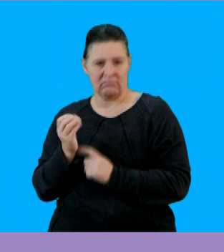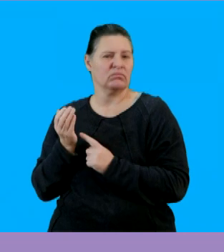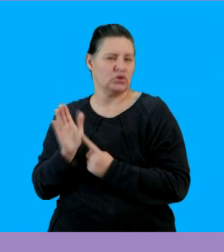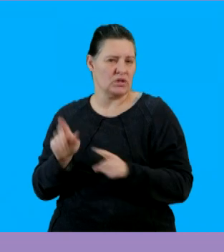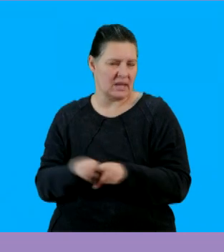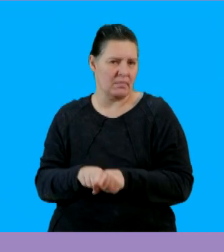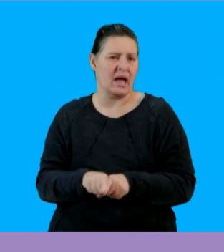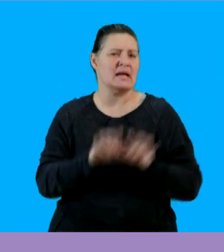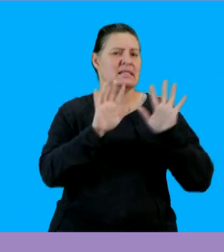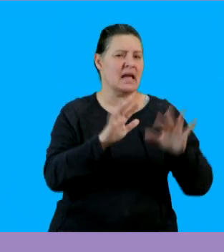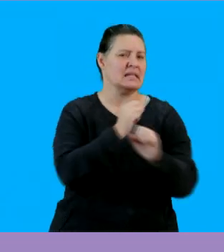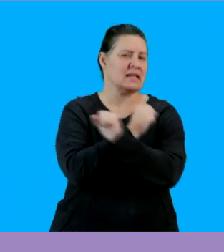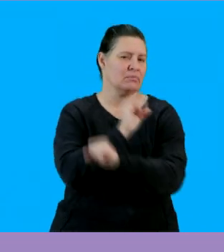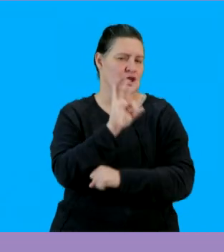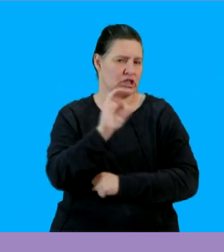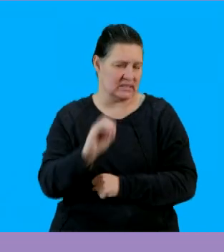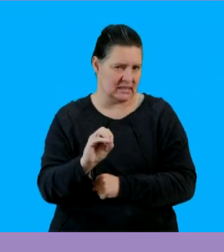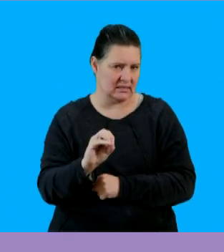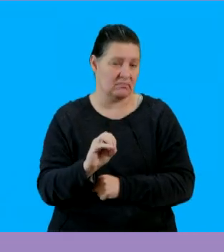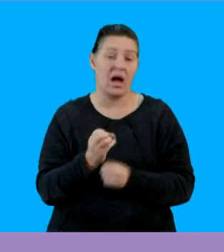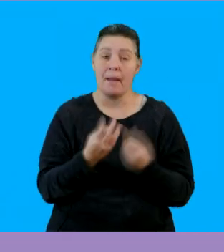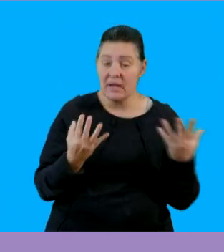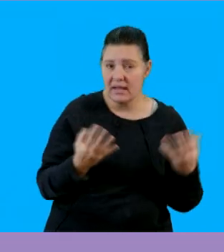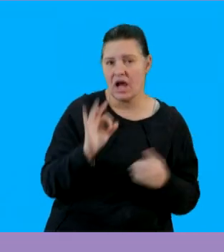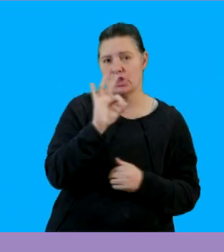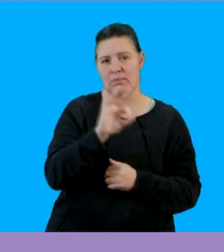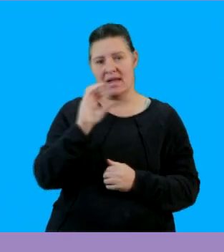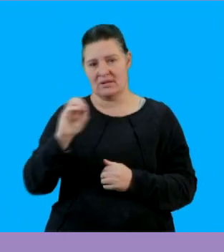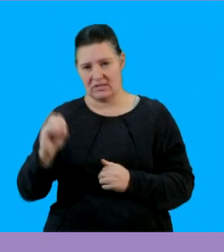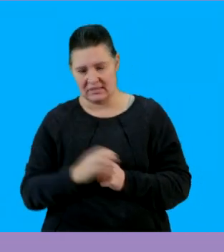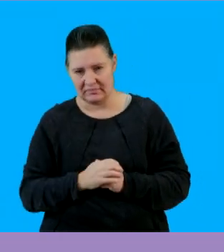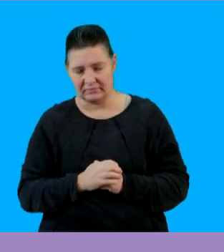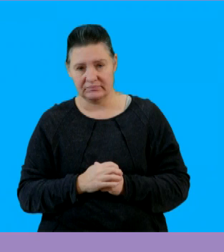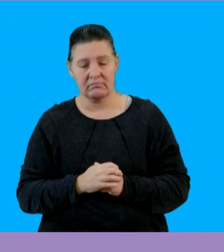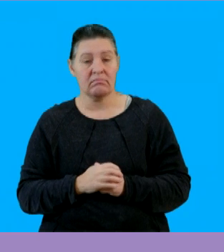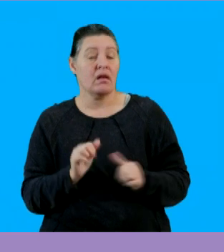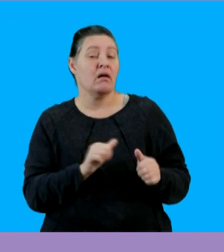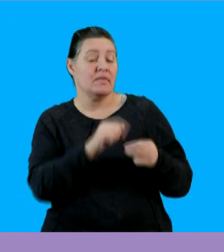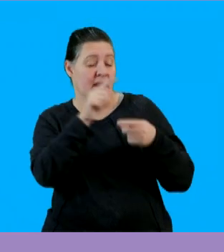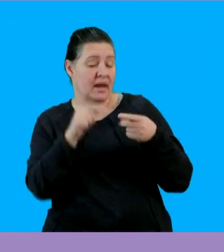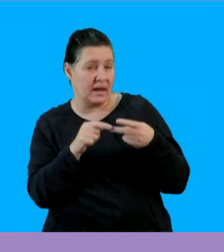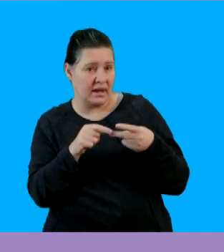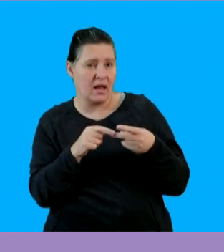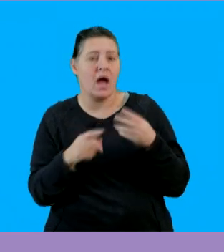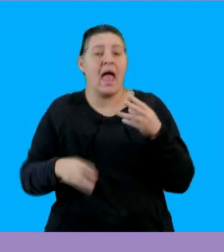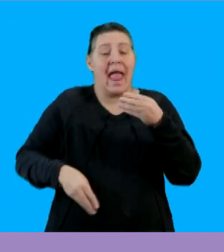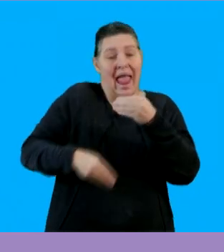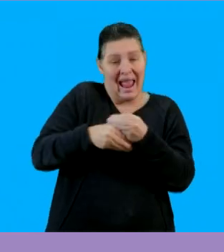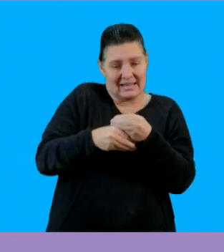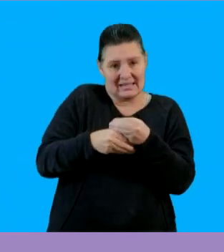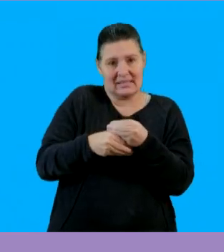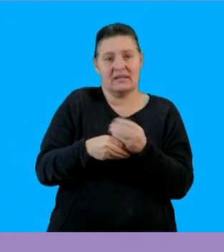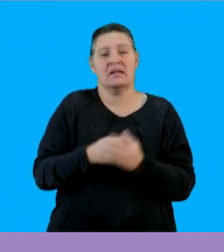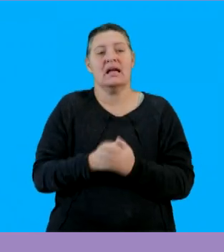it is shown there. What is 10 multiplied by 30? That is 300. Then we are adding it